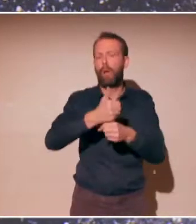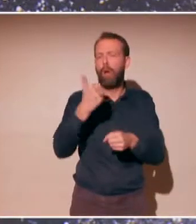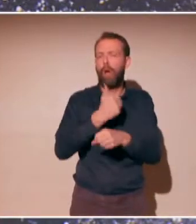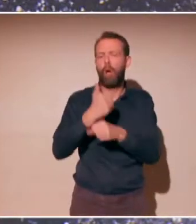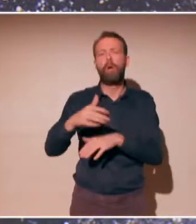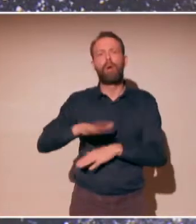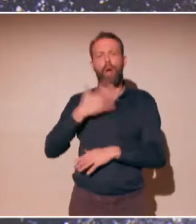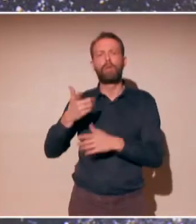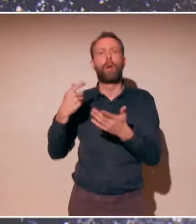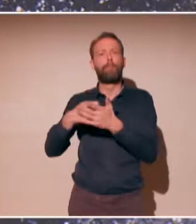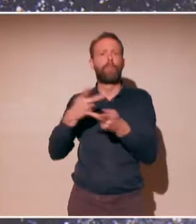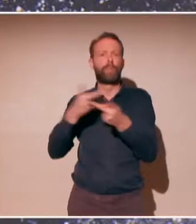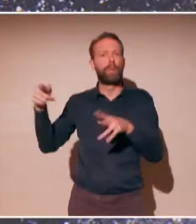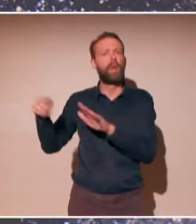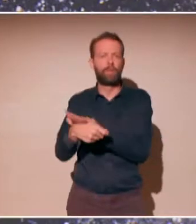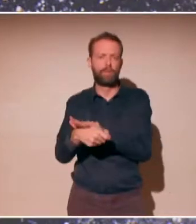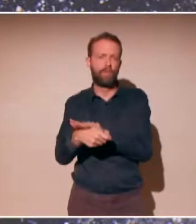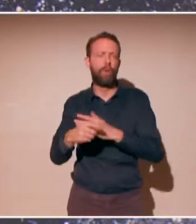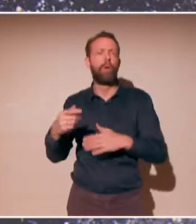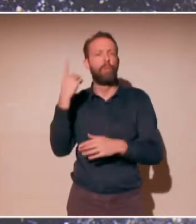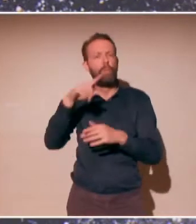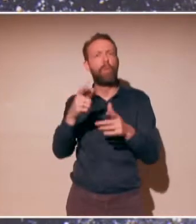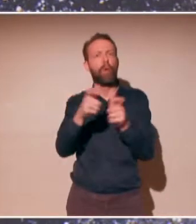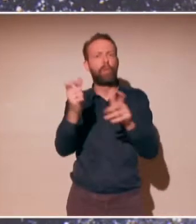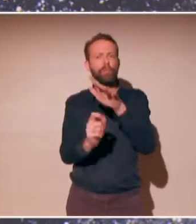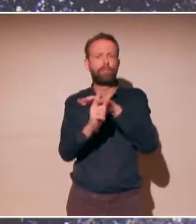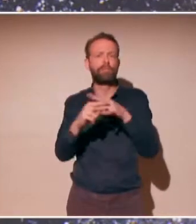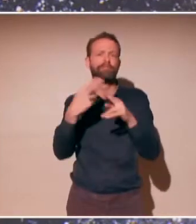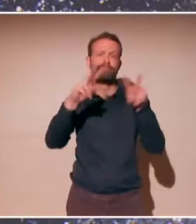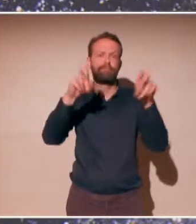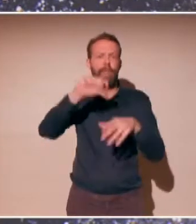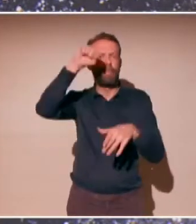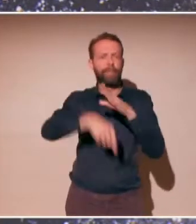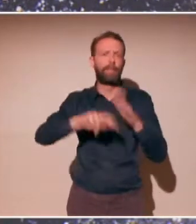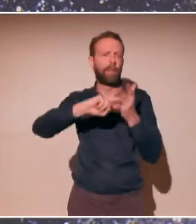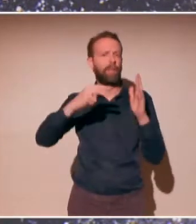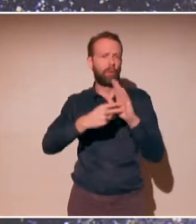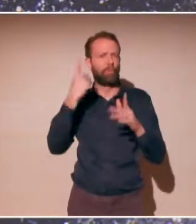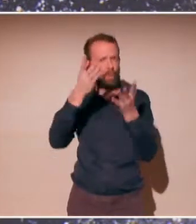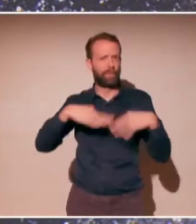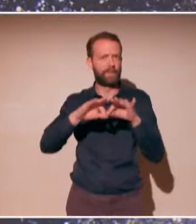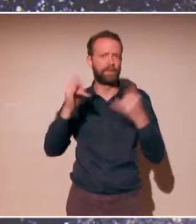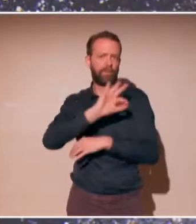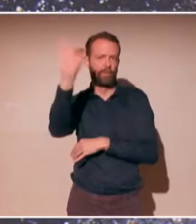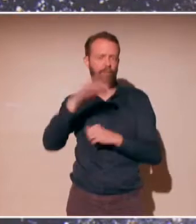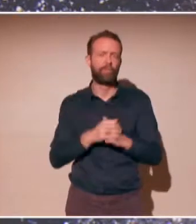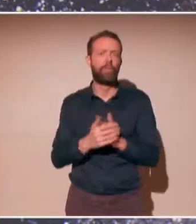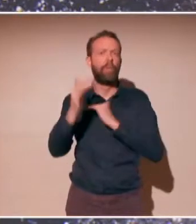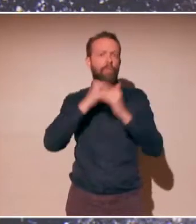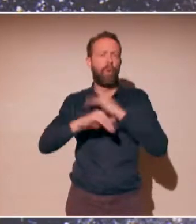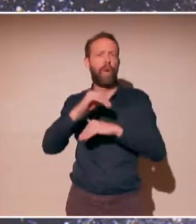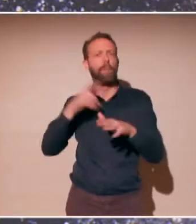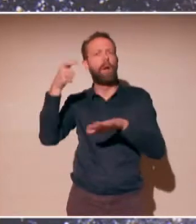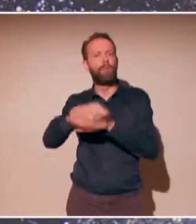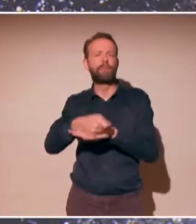will be allocated each year through the BPI, the Investment Public Bank, to startups that work on deep technology in the